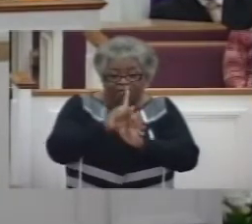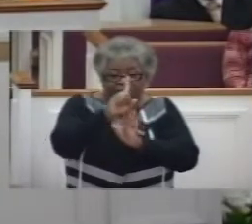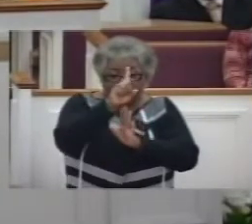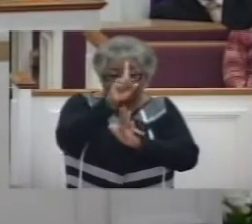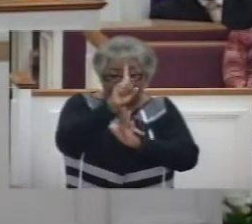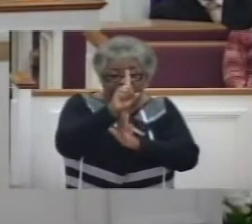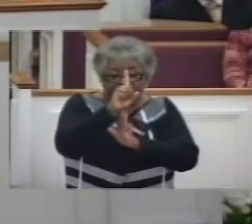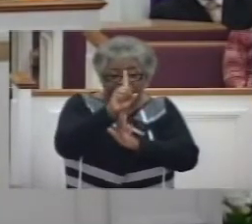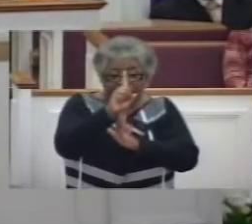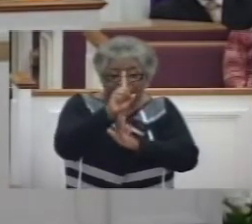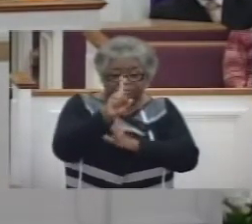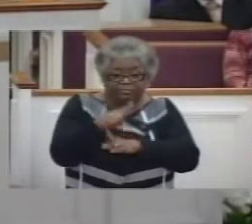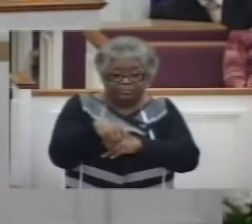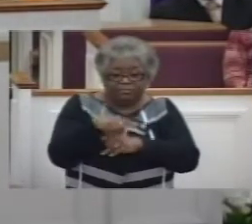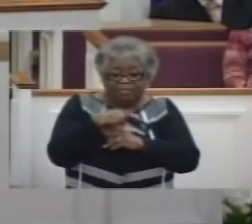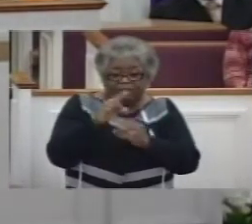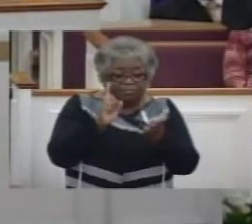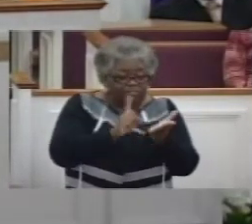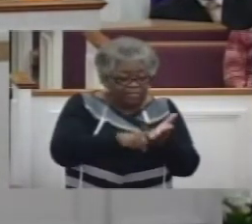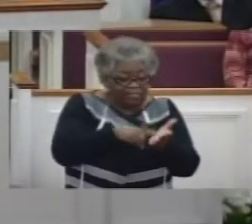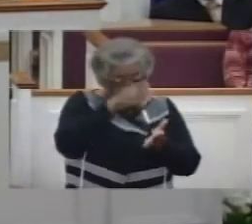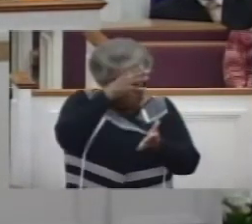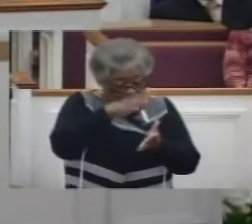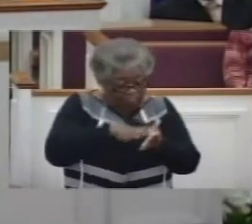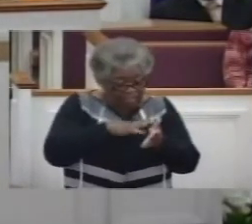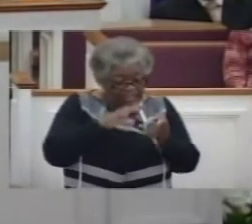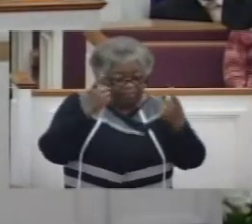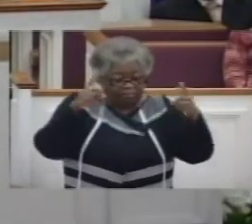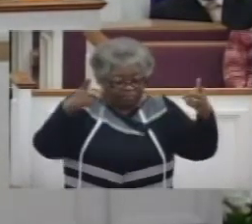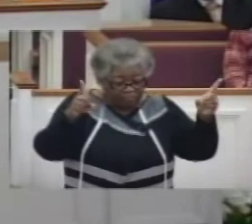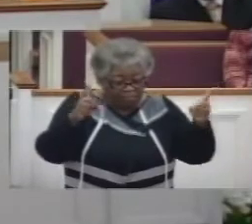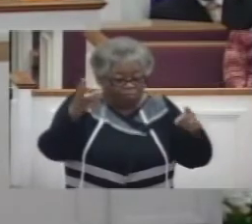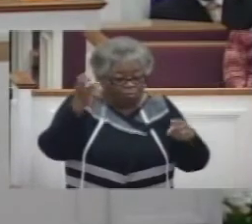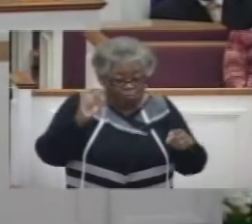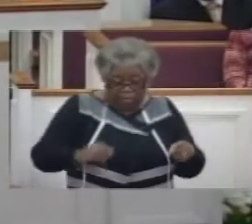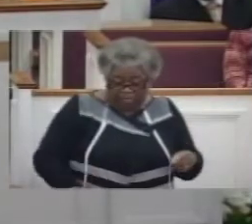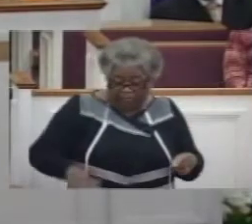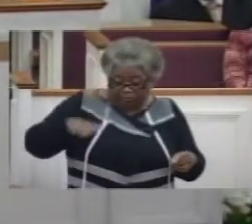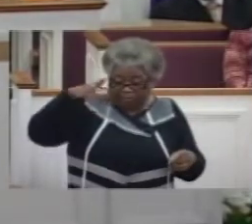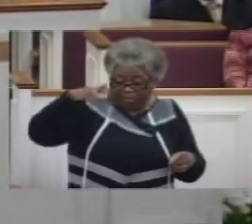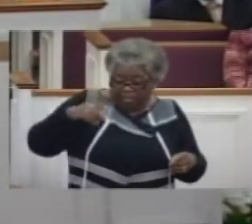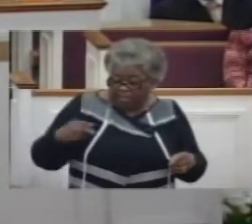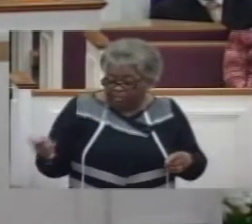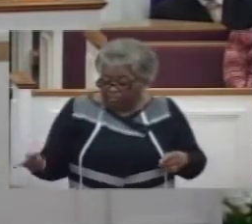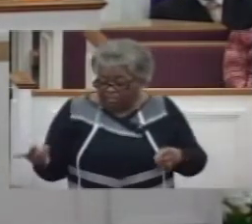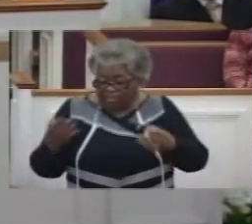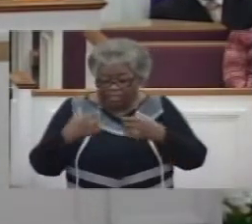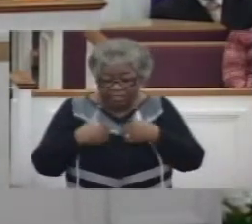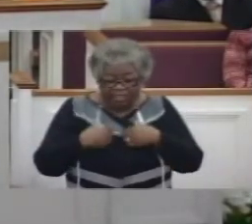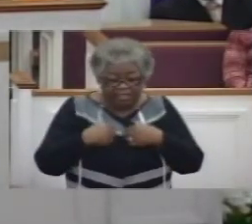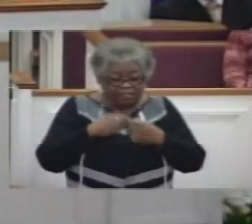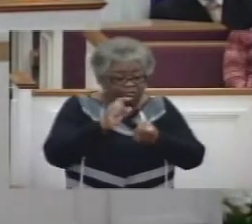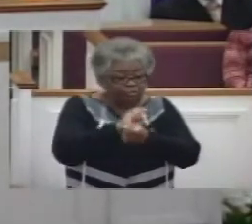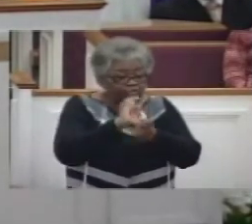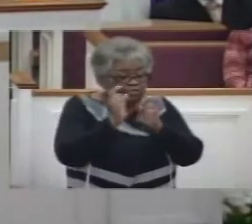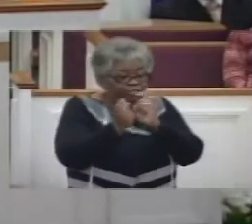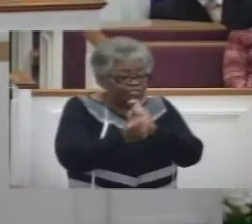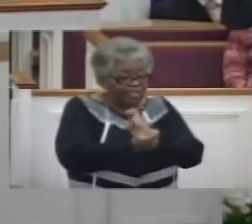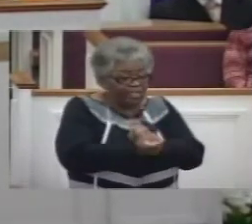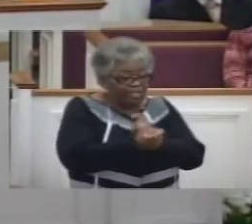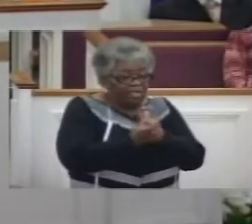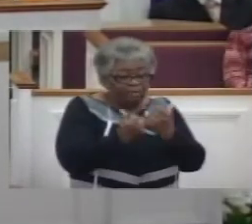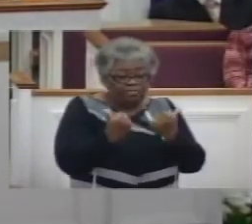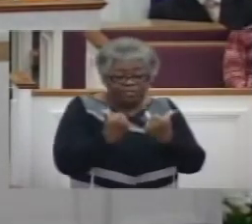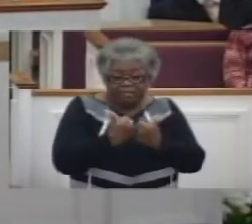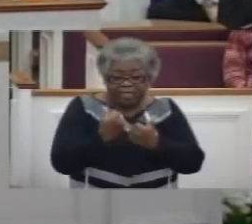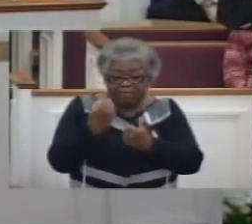7 feet 2.5 inches. These men were such giants until they literally had to change the